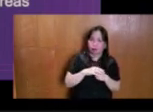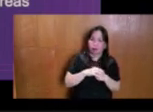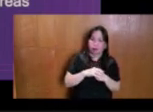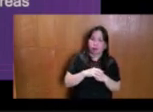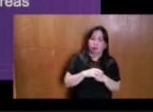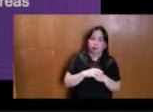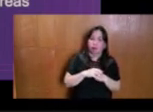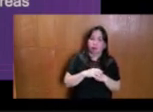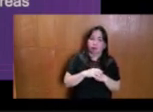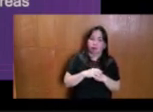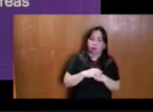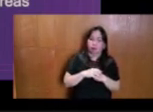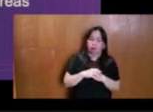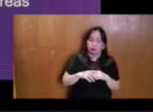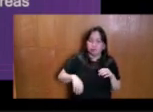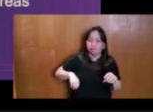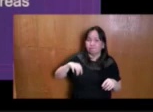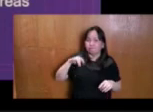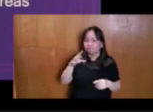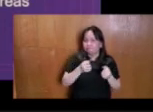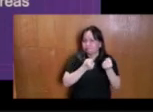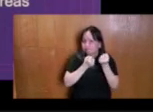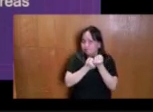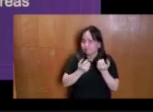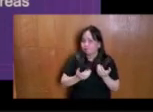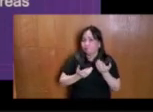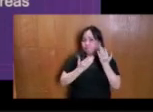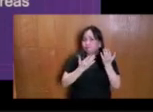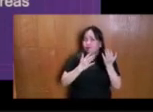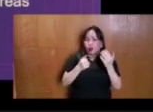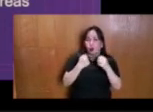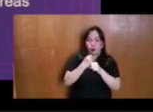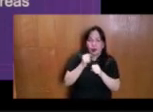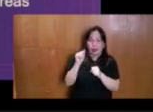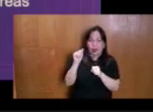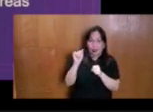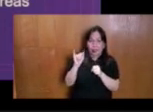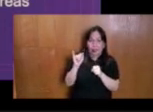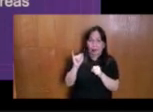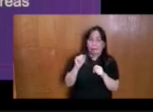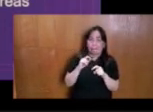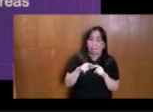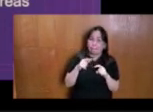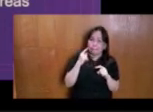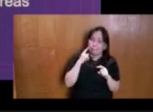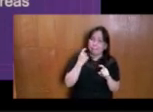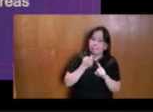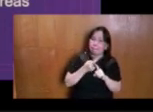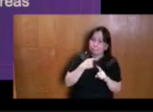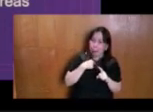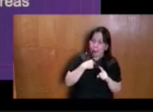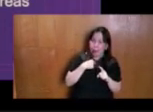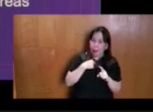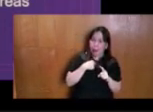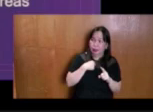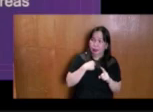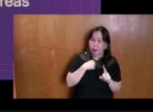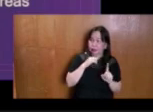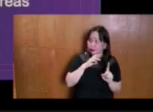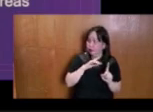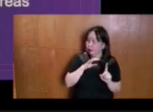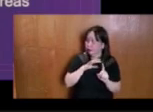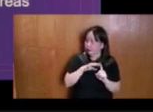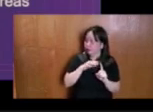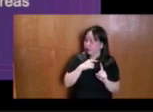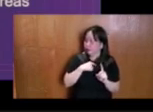many pitches already have been made about how AI could benefit society, but at least from where I stand, we're looking